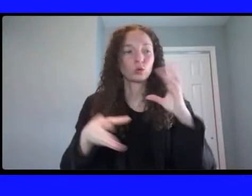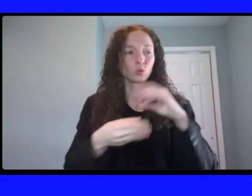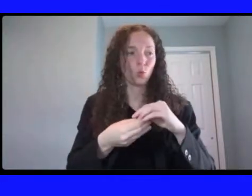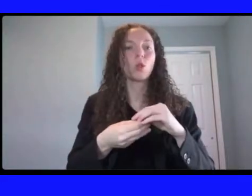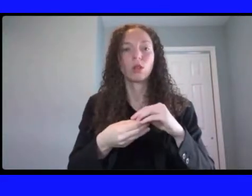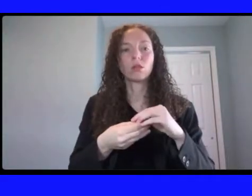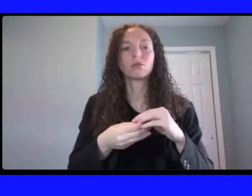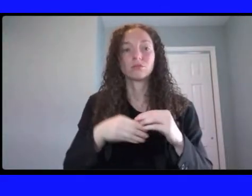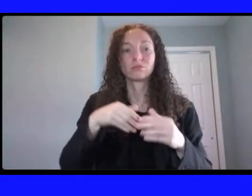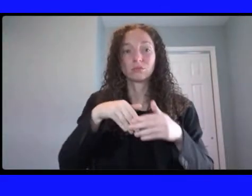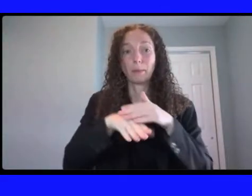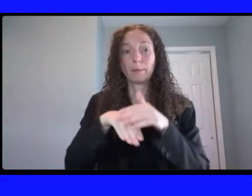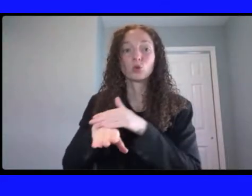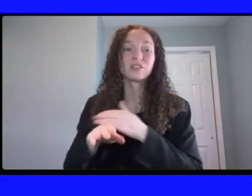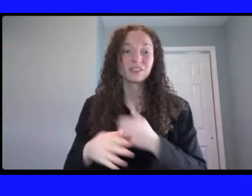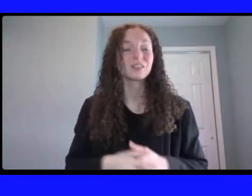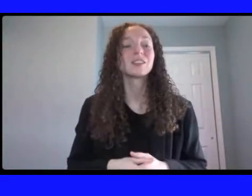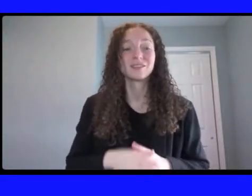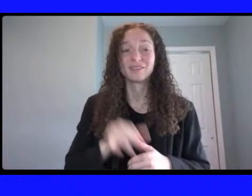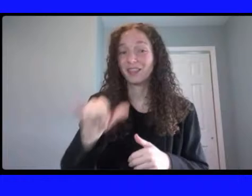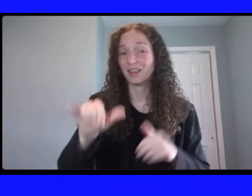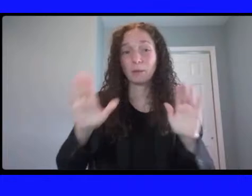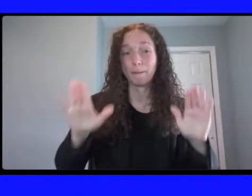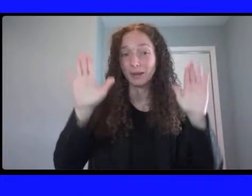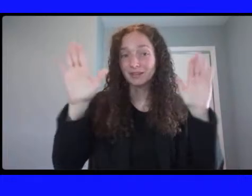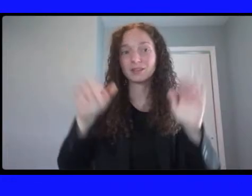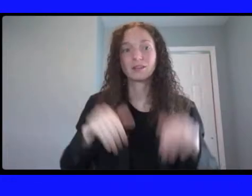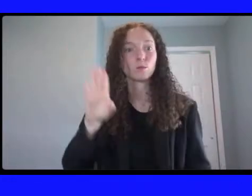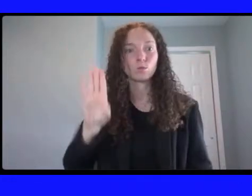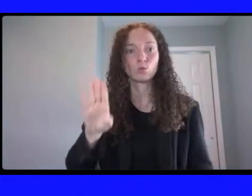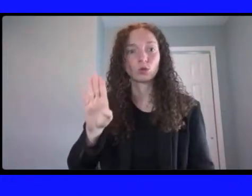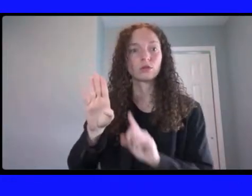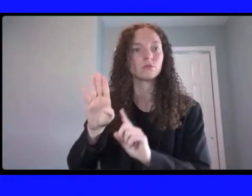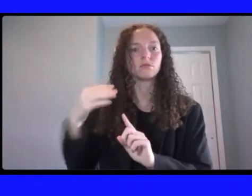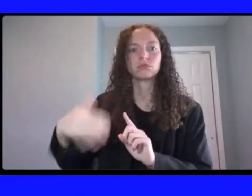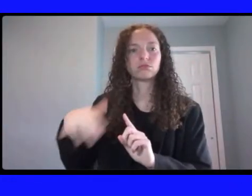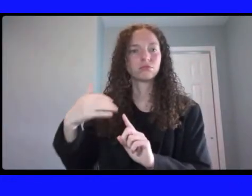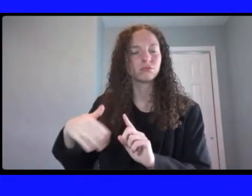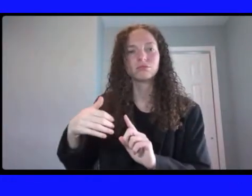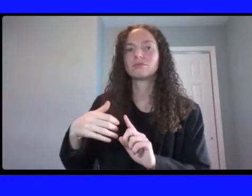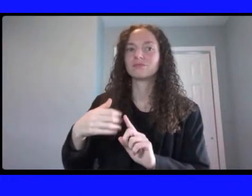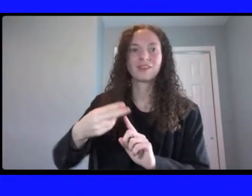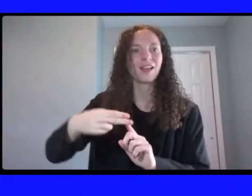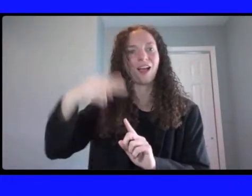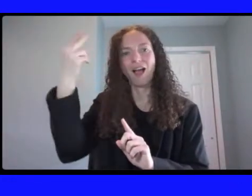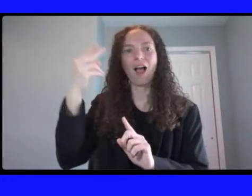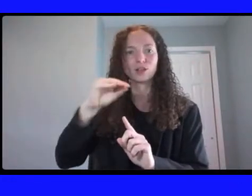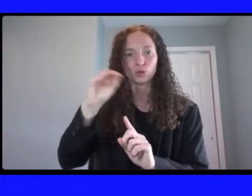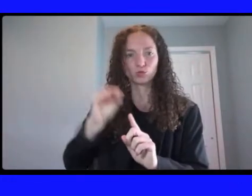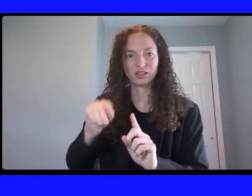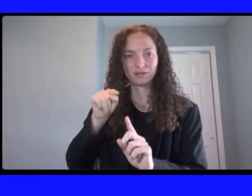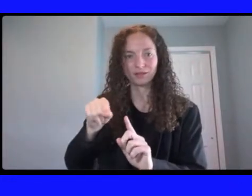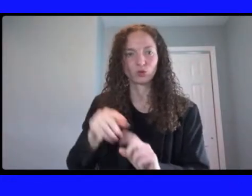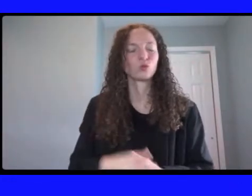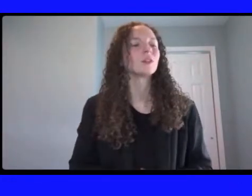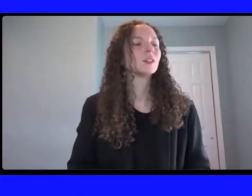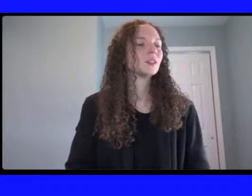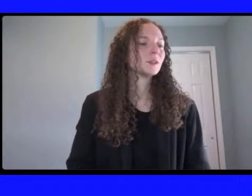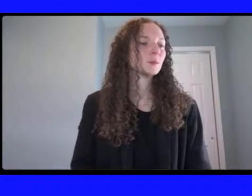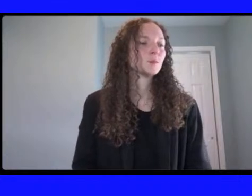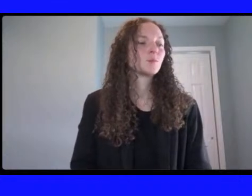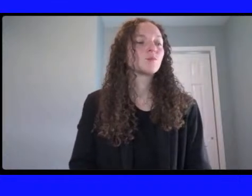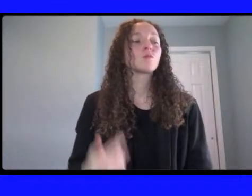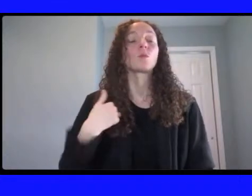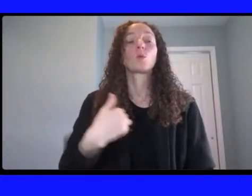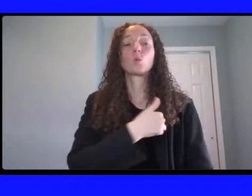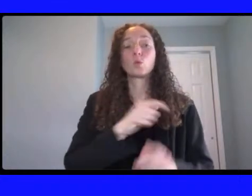cultivated our EPIC, curated, I should say, our EPIC screens, and also had our pilot program